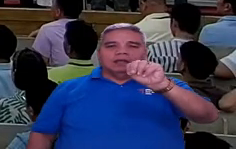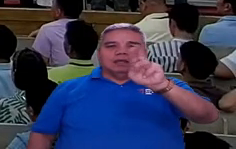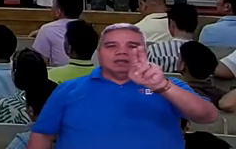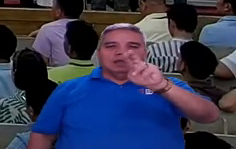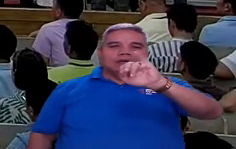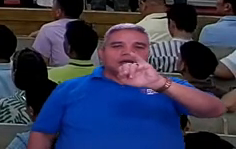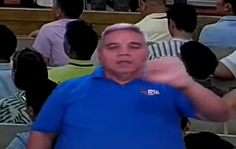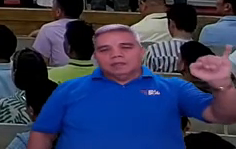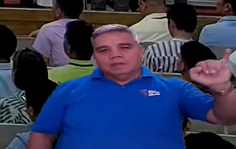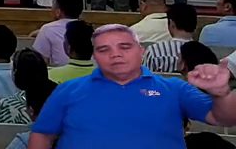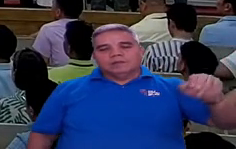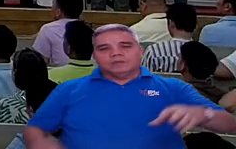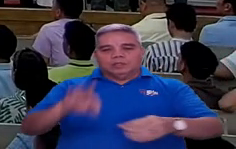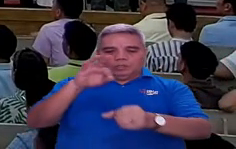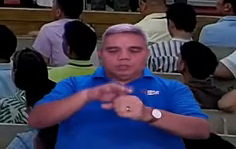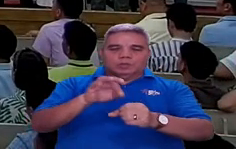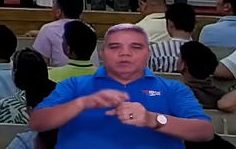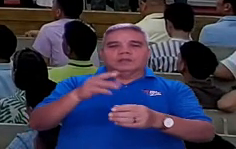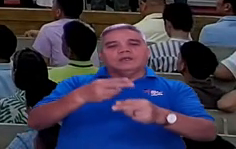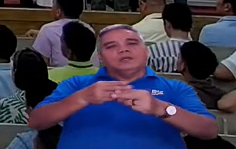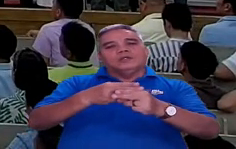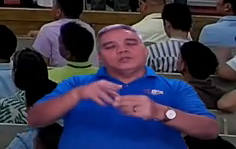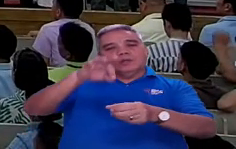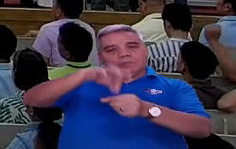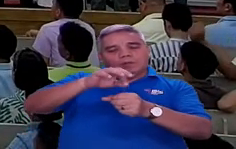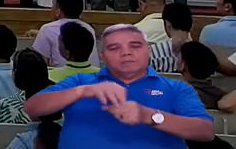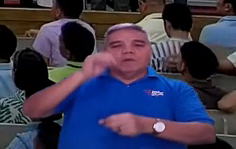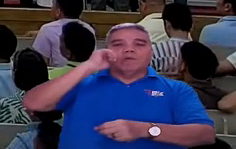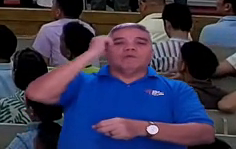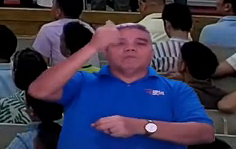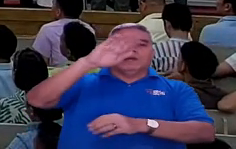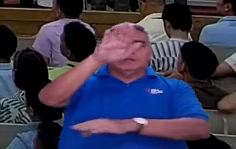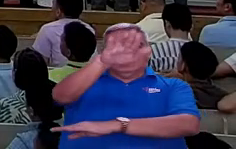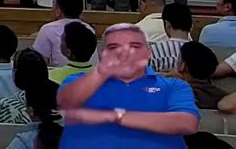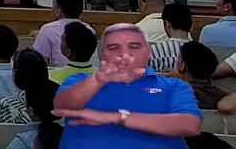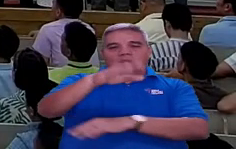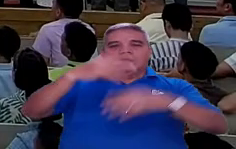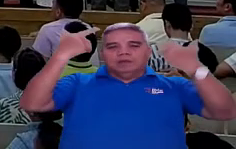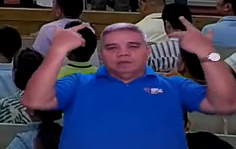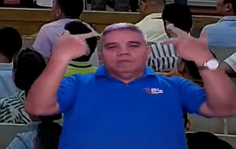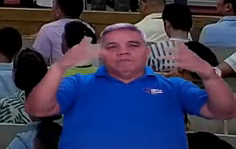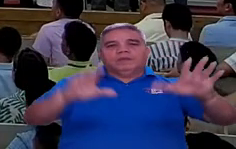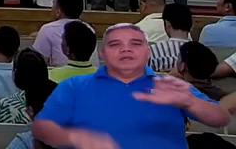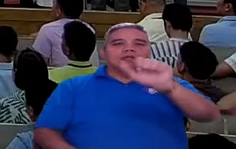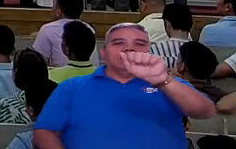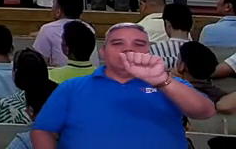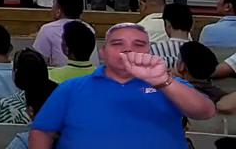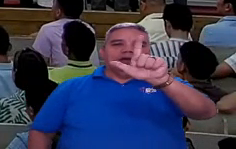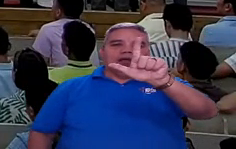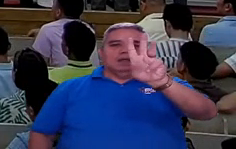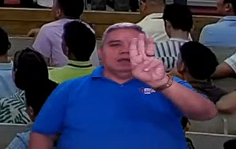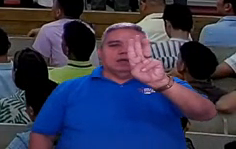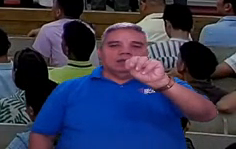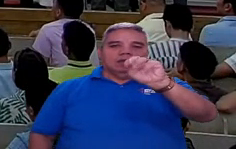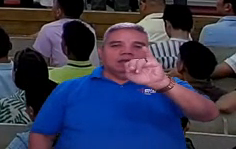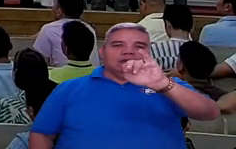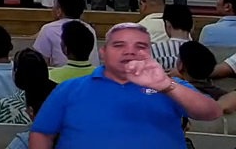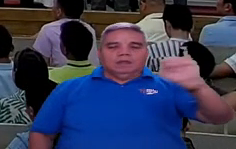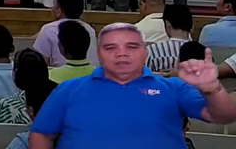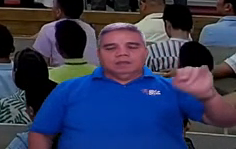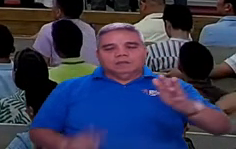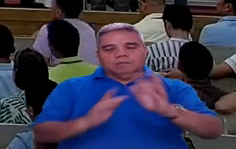will meet for a short program. 1:30. Ugma sa hapon. Tanan alumni sa Bible